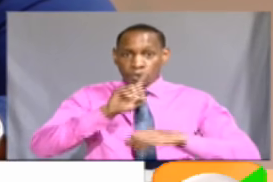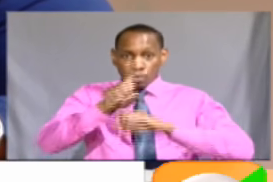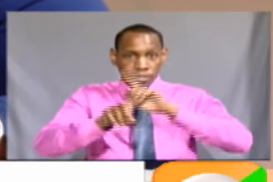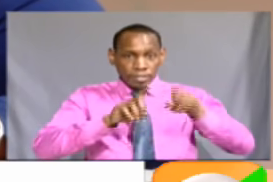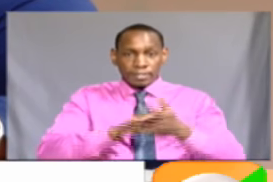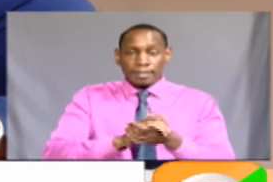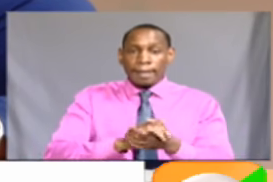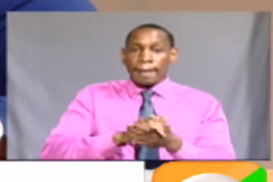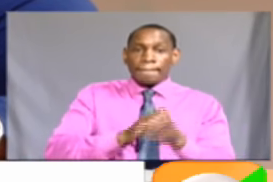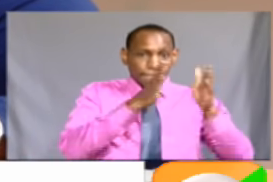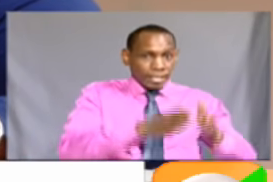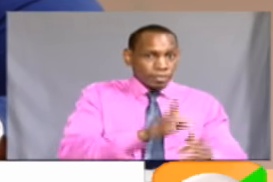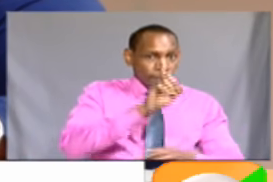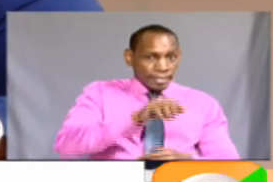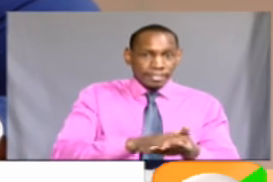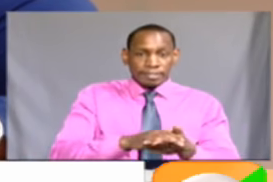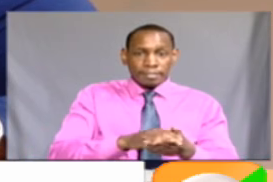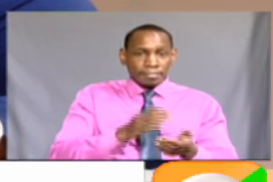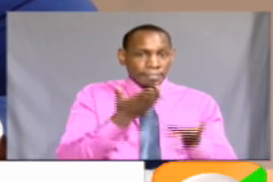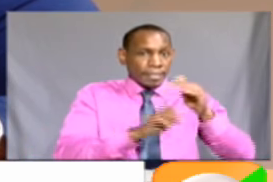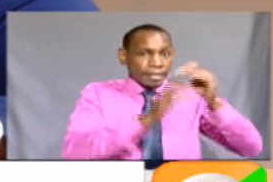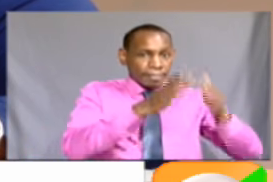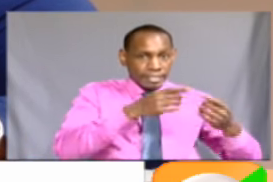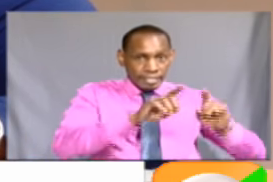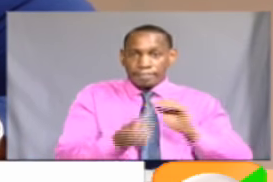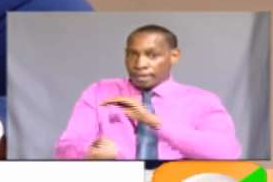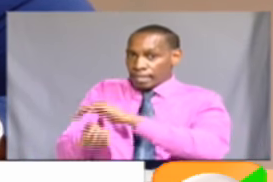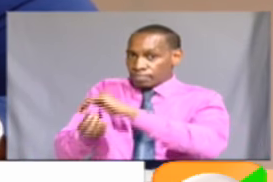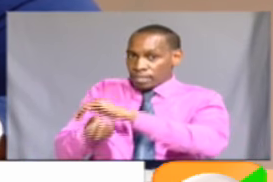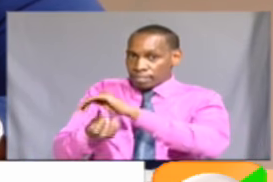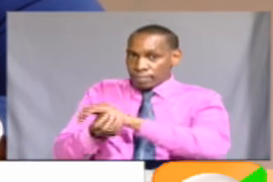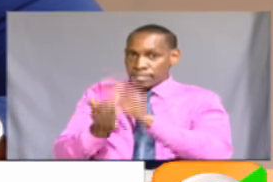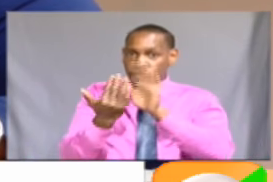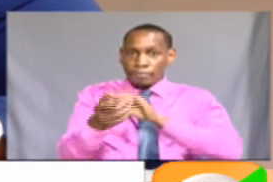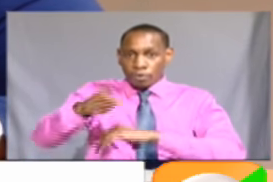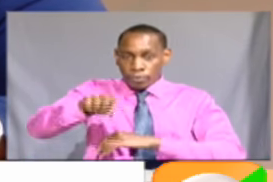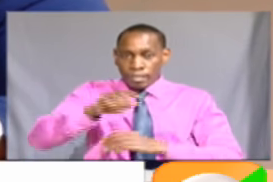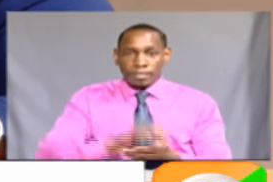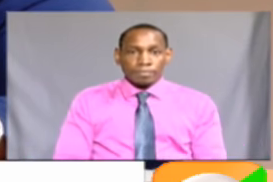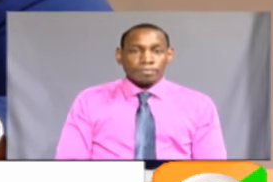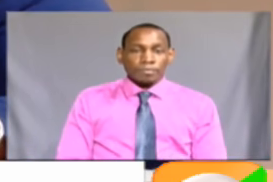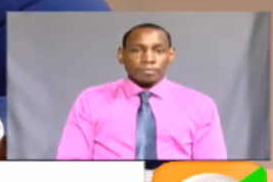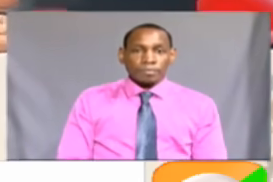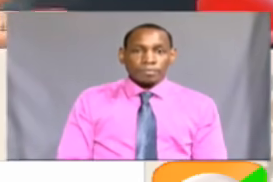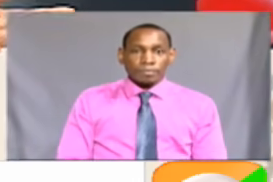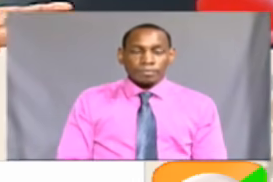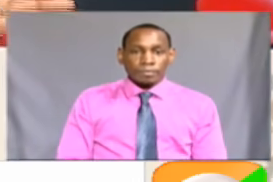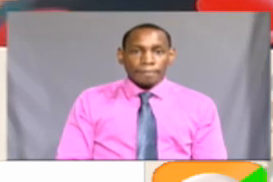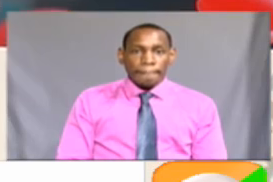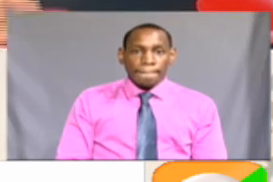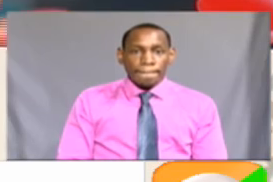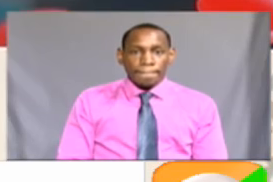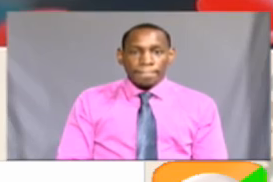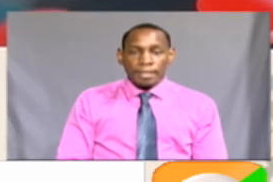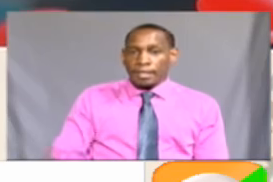question this, and someone needs to come out, even if it's the minister himself, to come and explain to us so that Dr. Rashid said that